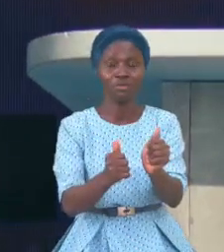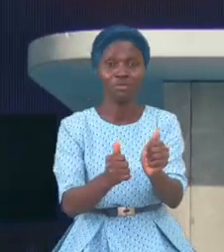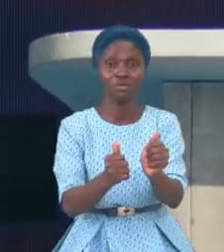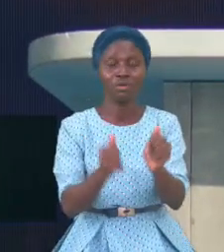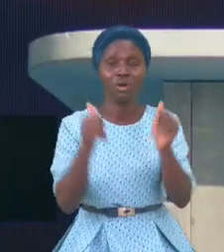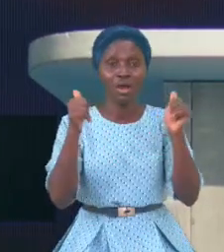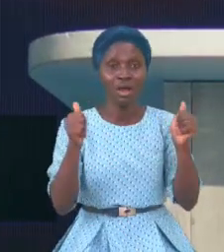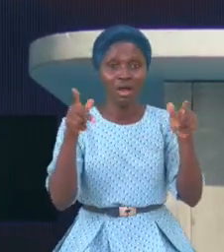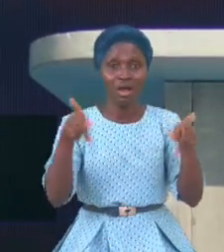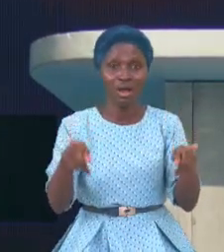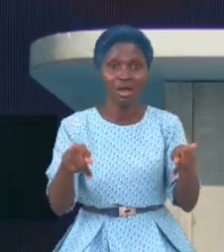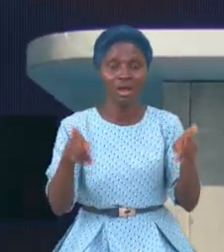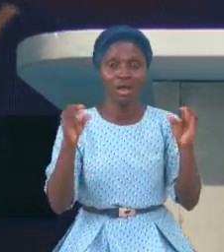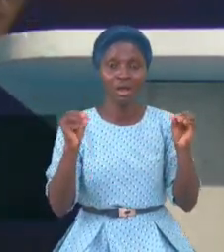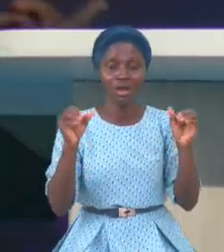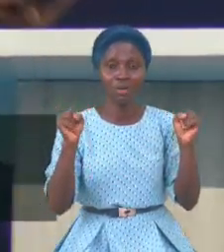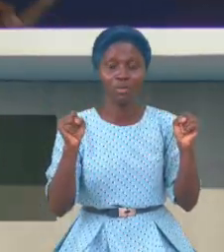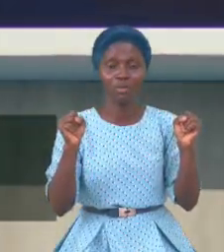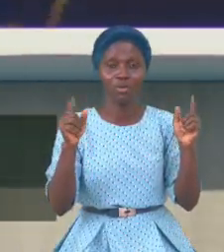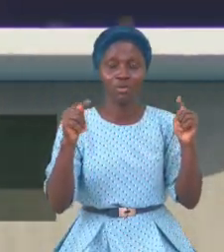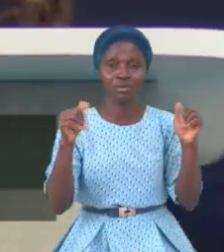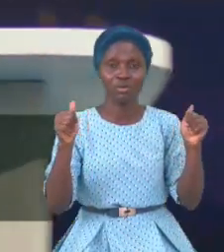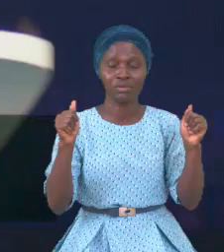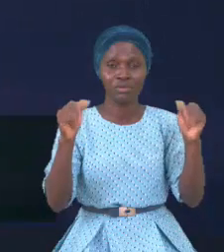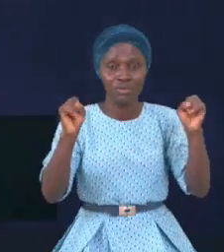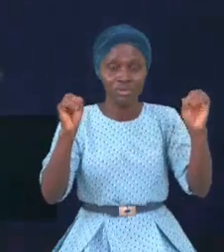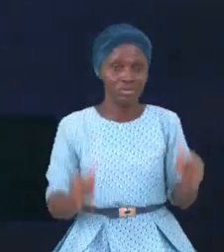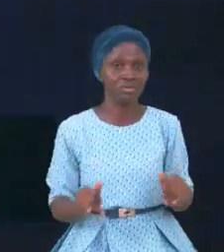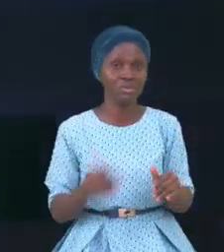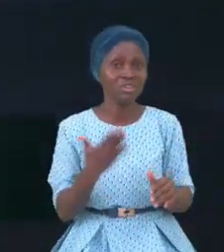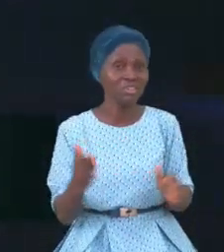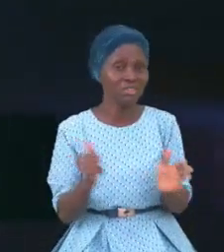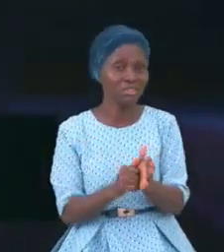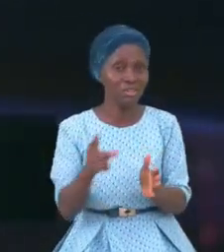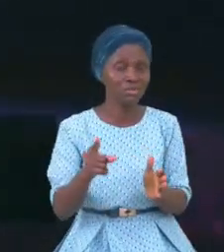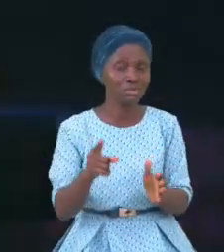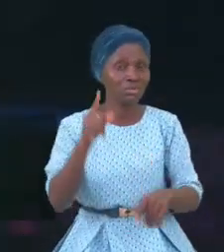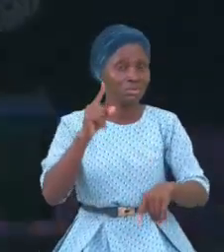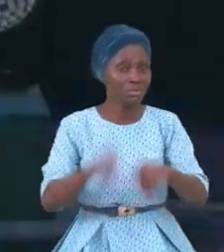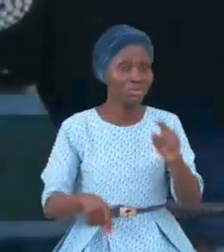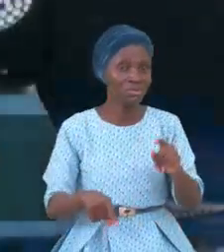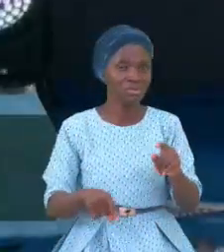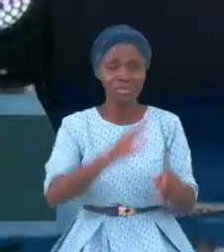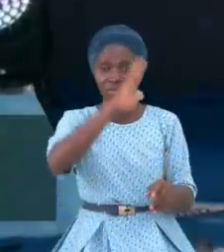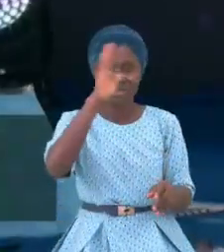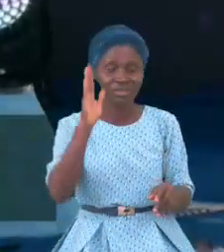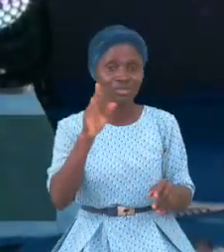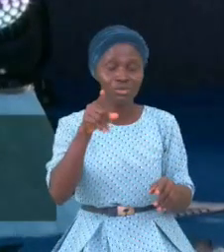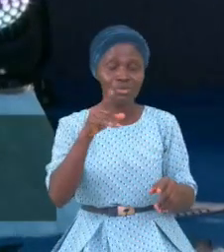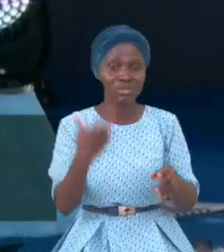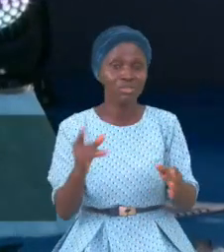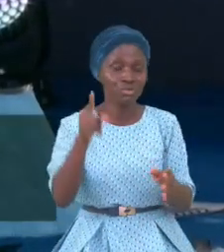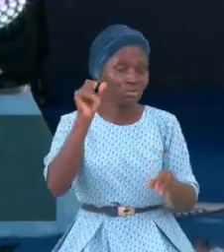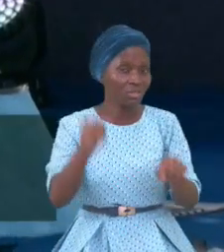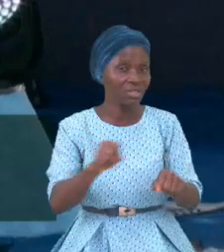could never imagine. They had seen the destruction of idols in Egypt, and they had seen all